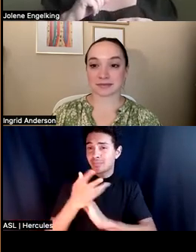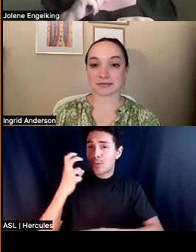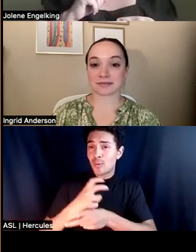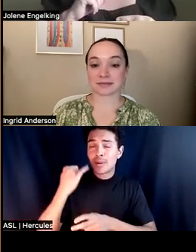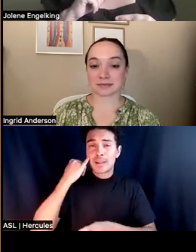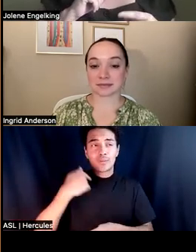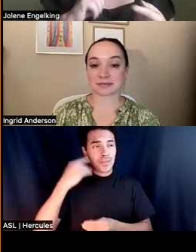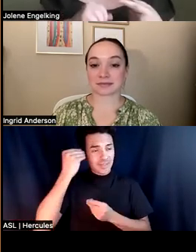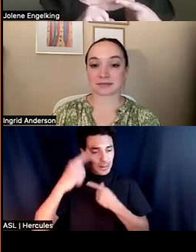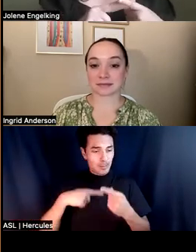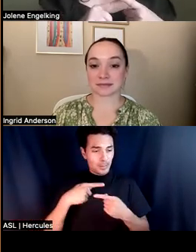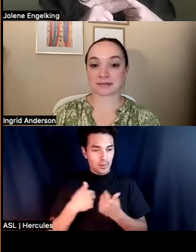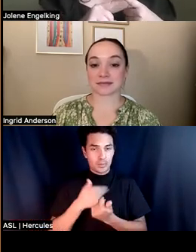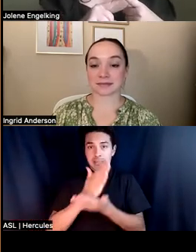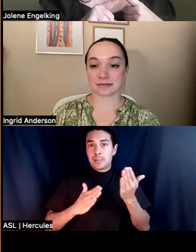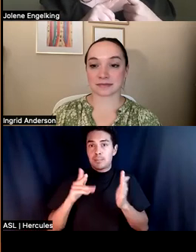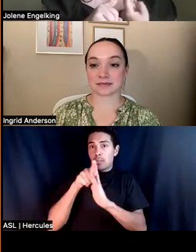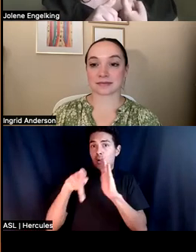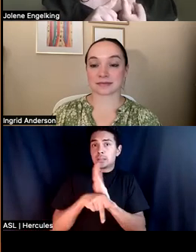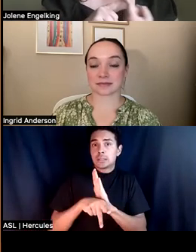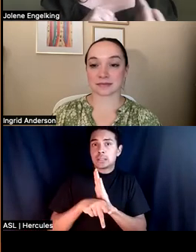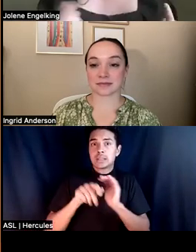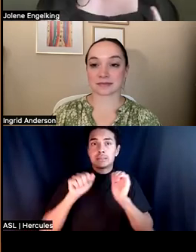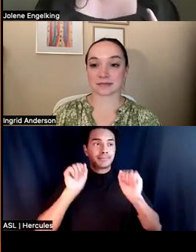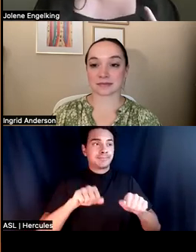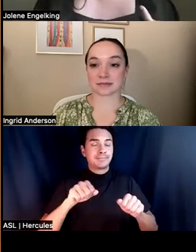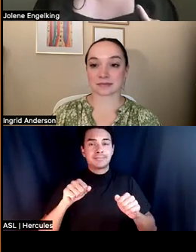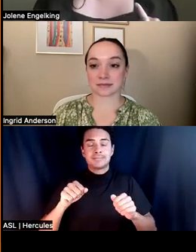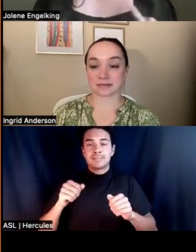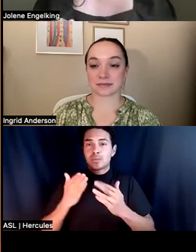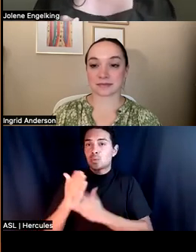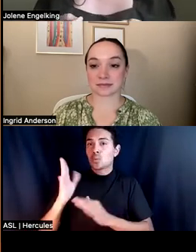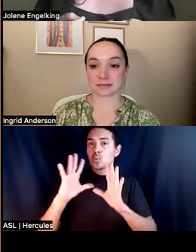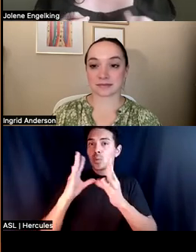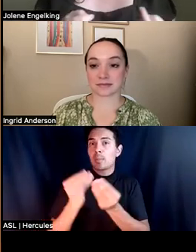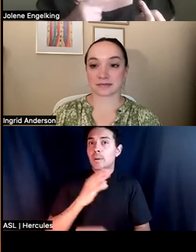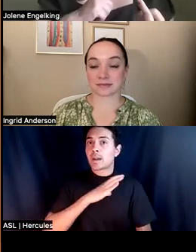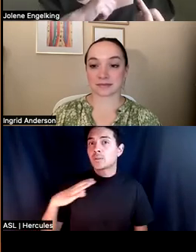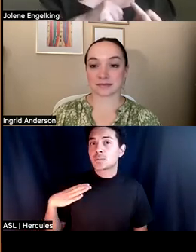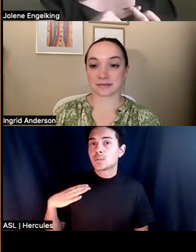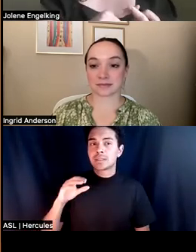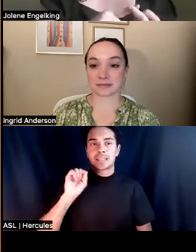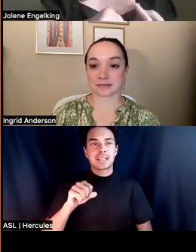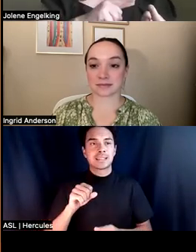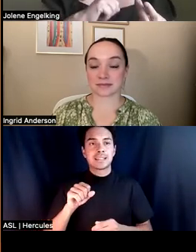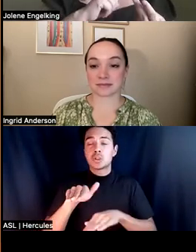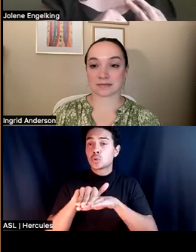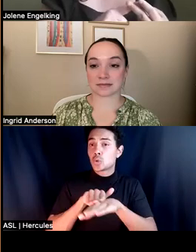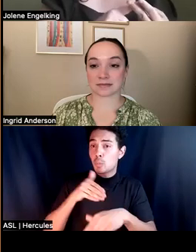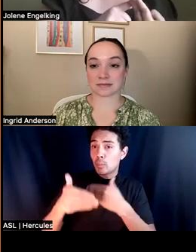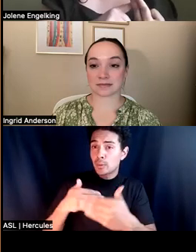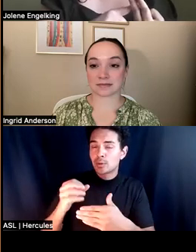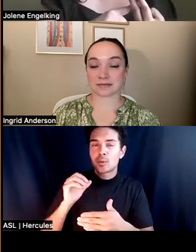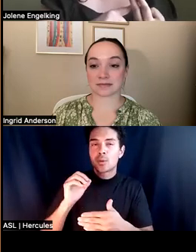thinking about how sometimes our policies, they might have to go all the way through tribal council. And sometimes that can either be a slow process or that can